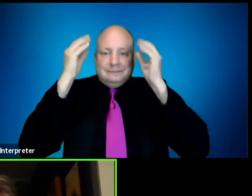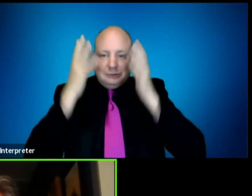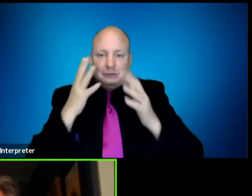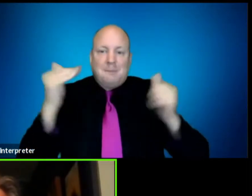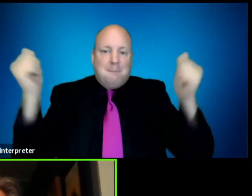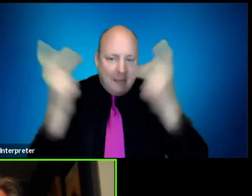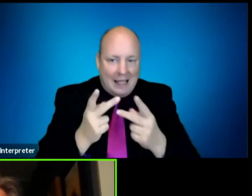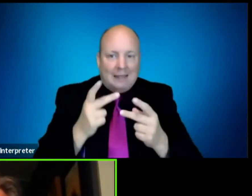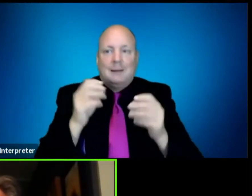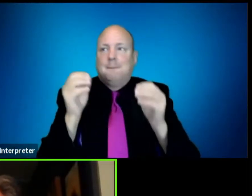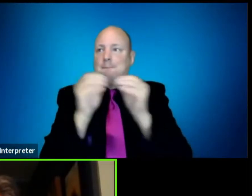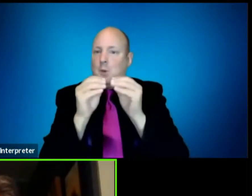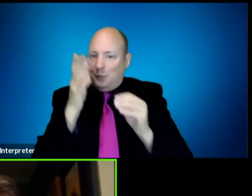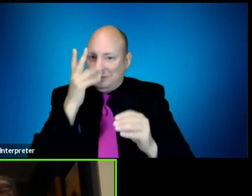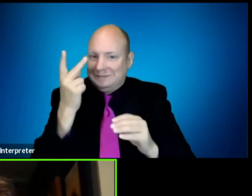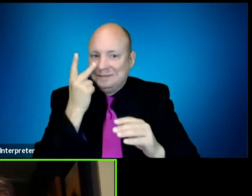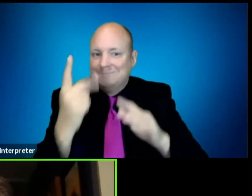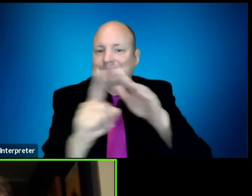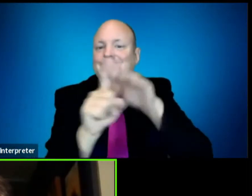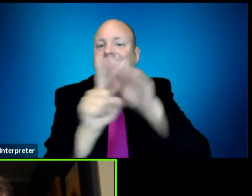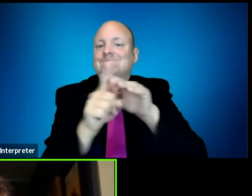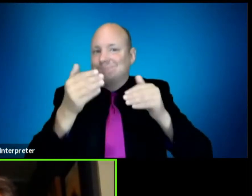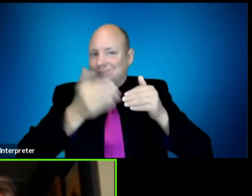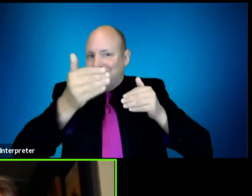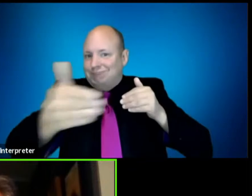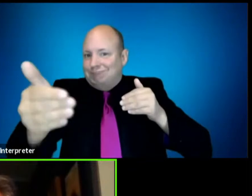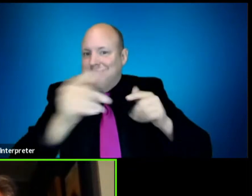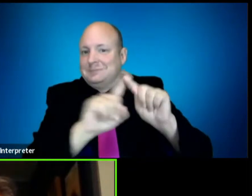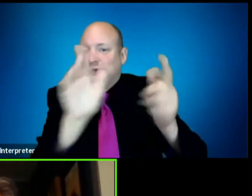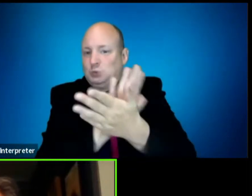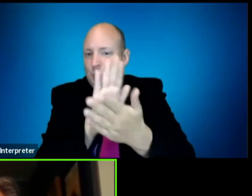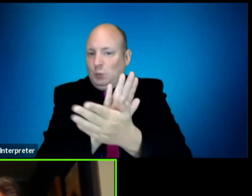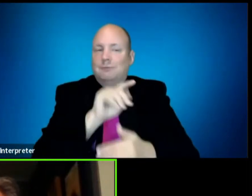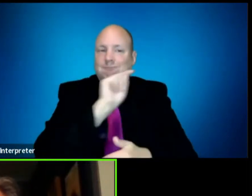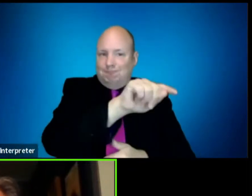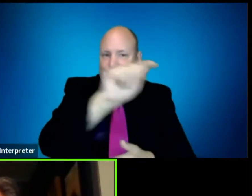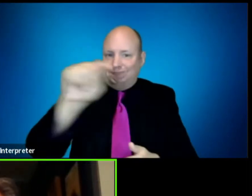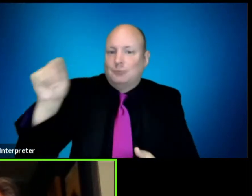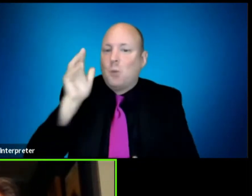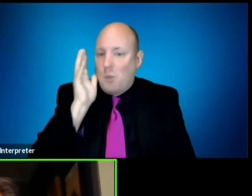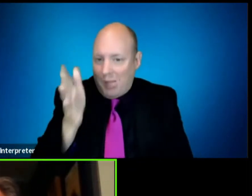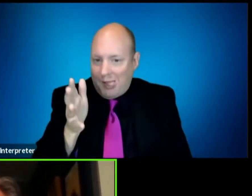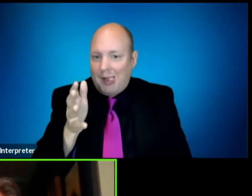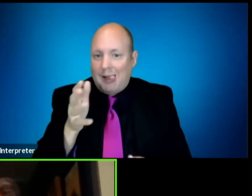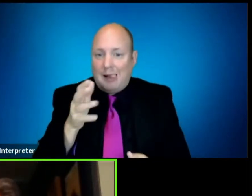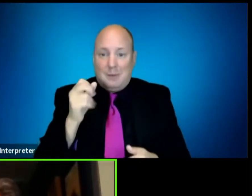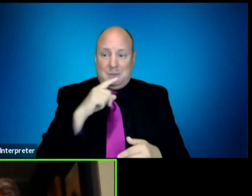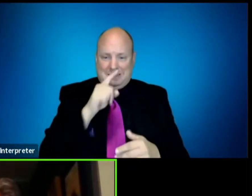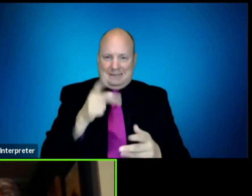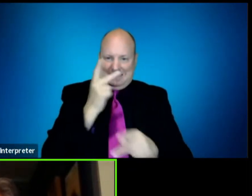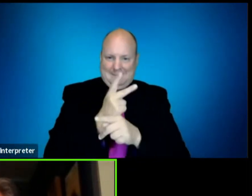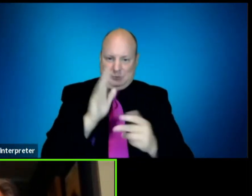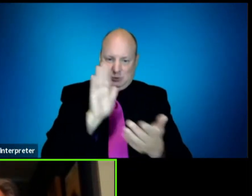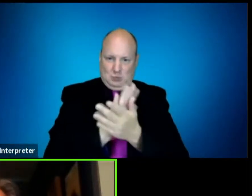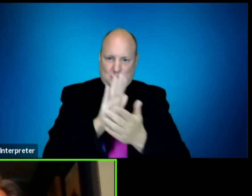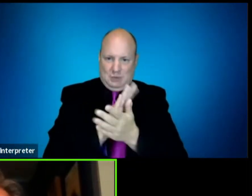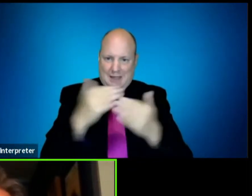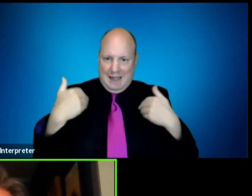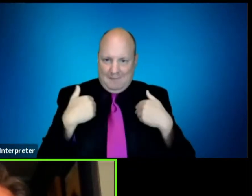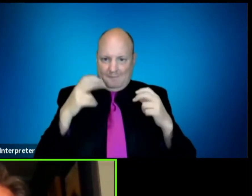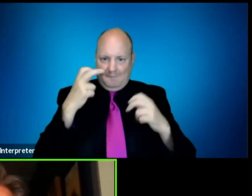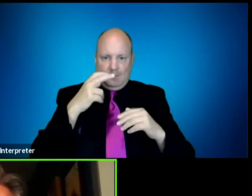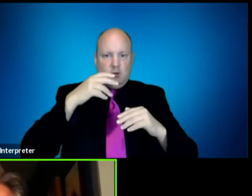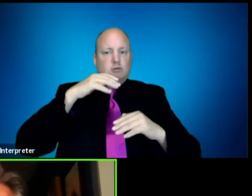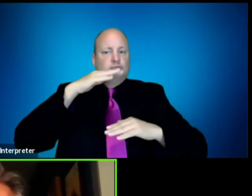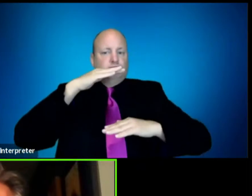in the face of some of our highest case rates. That's why it's extremely important that schools have layered measures in place.